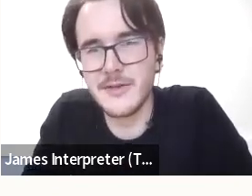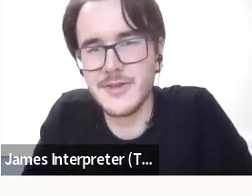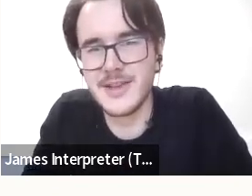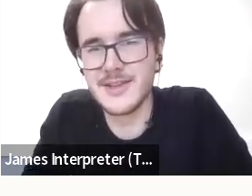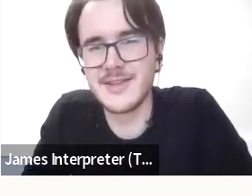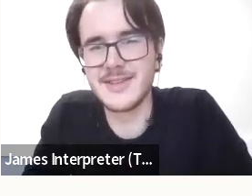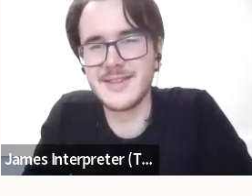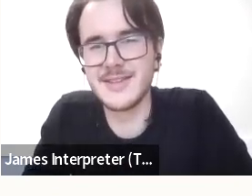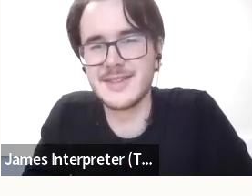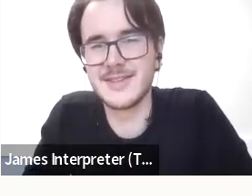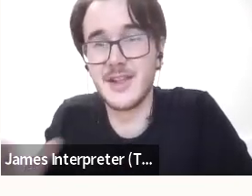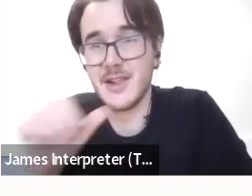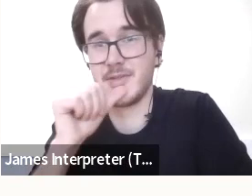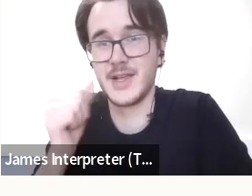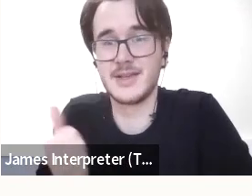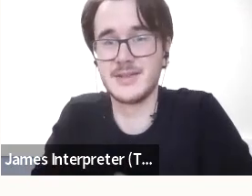Lovely.